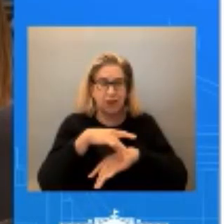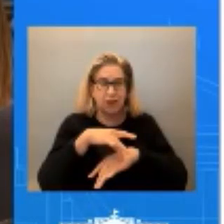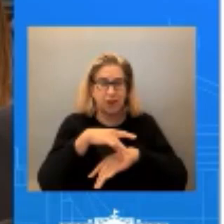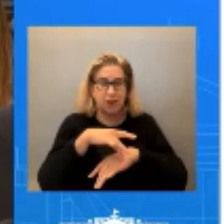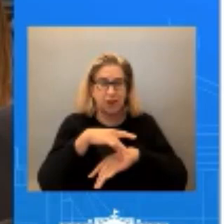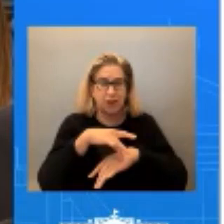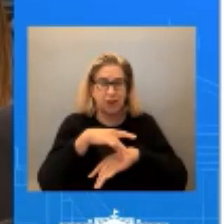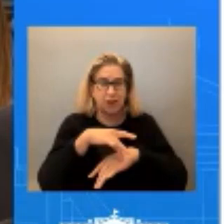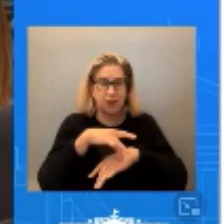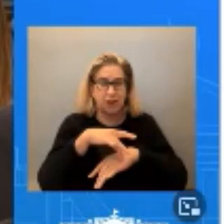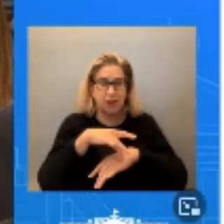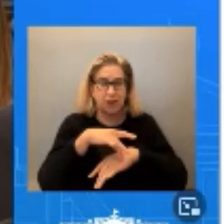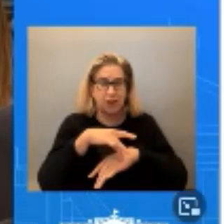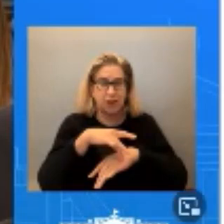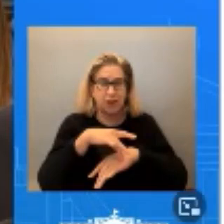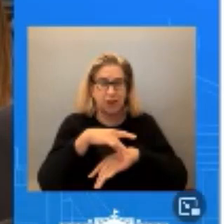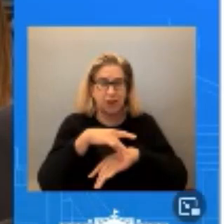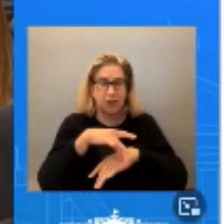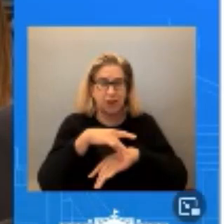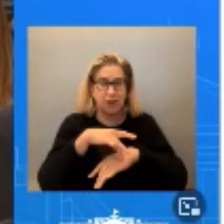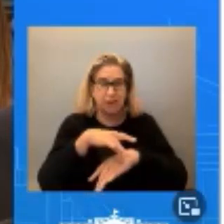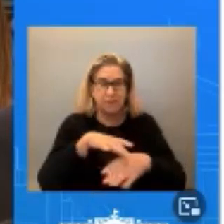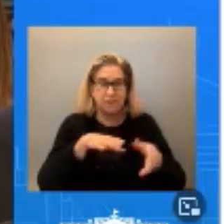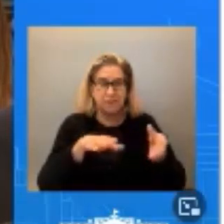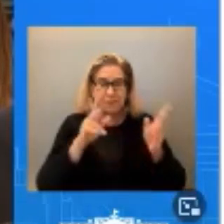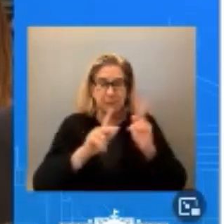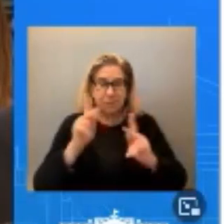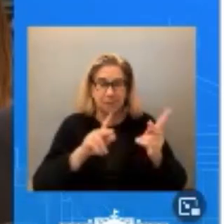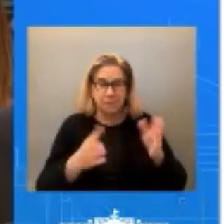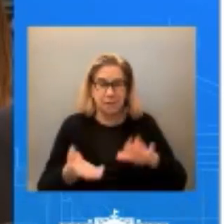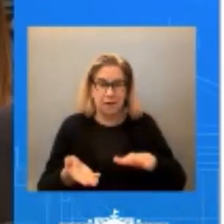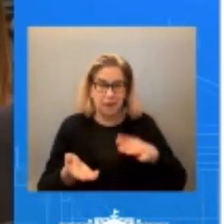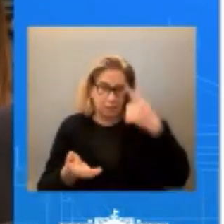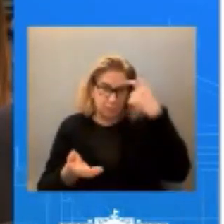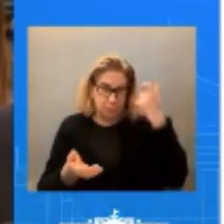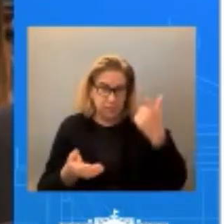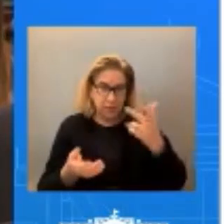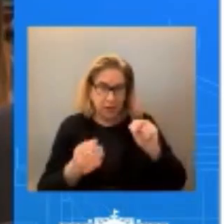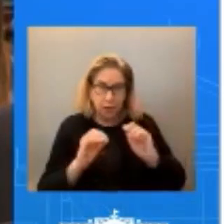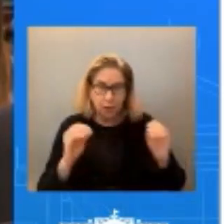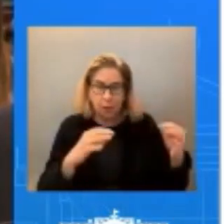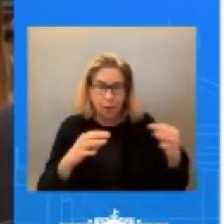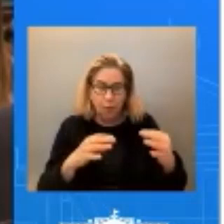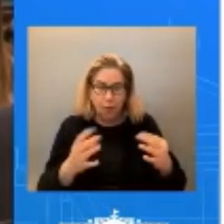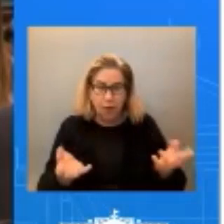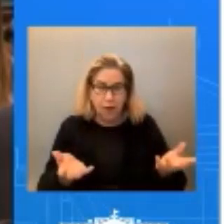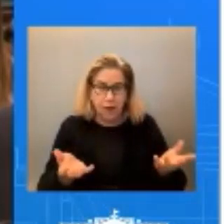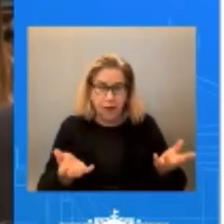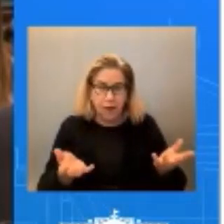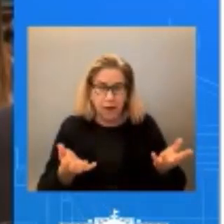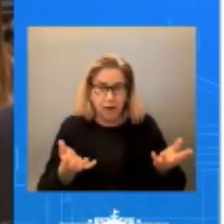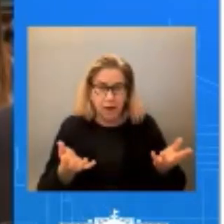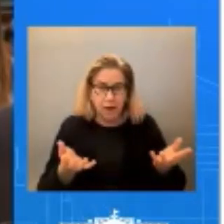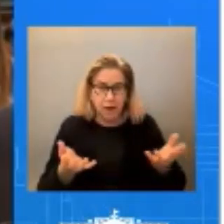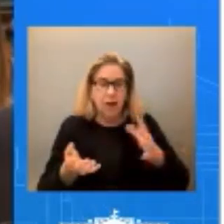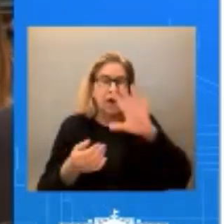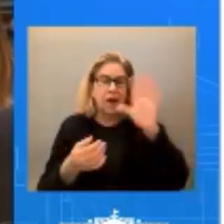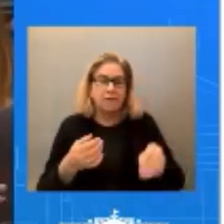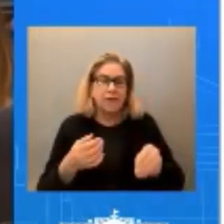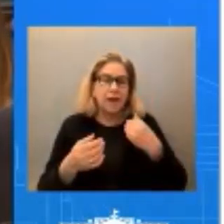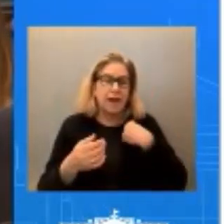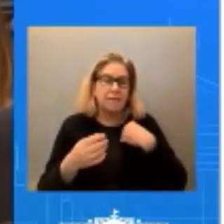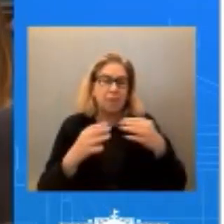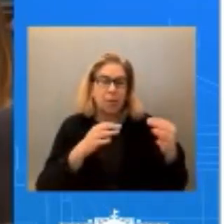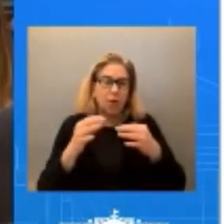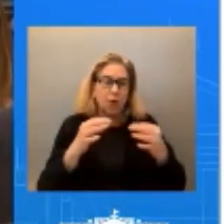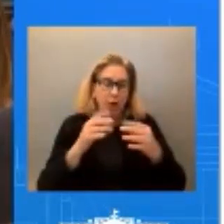America and all these places. You don't have that. I'm giving this example because in Africa there is countries in war, but people doesn't even have access to